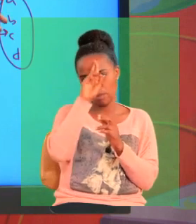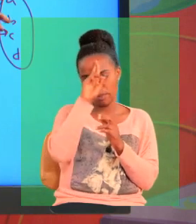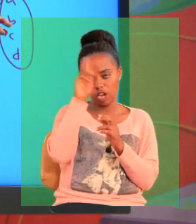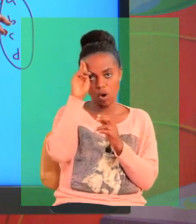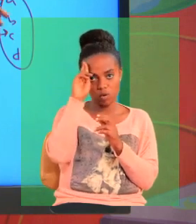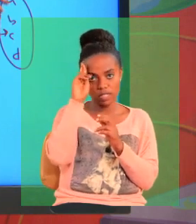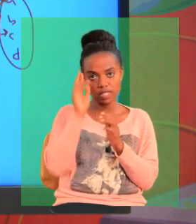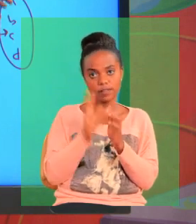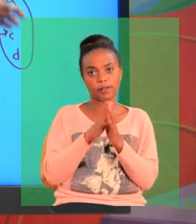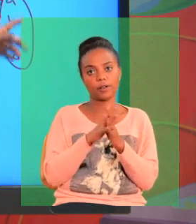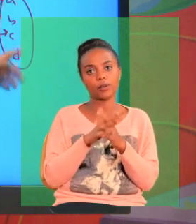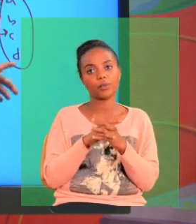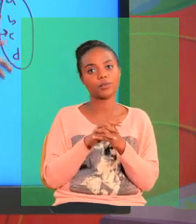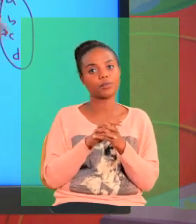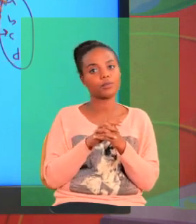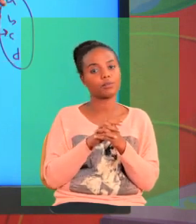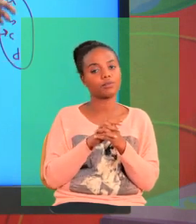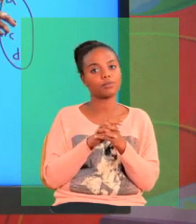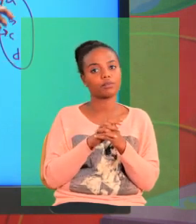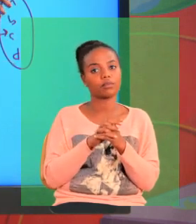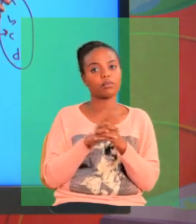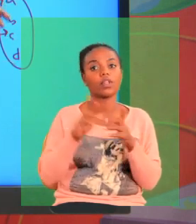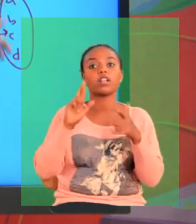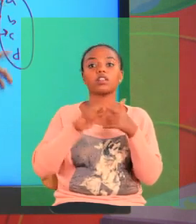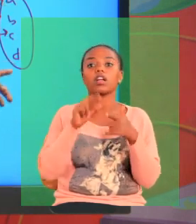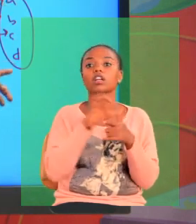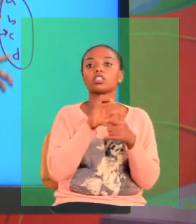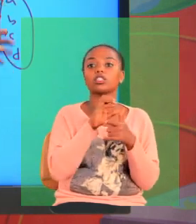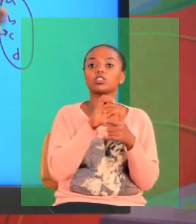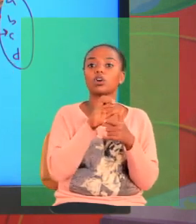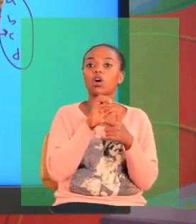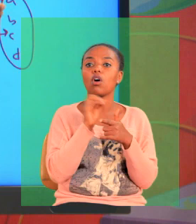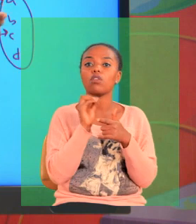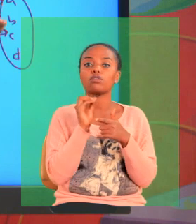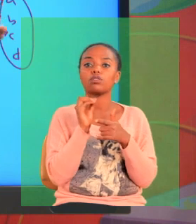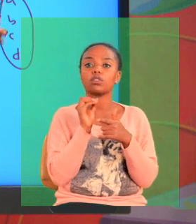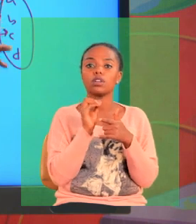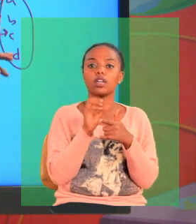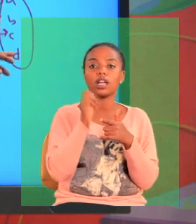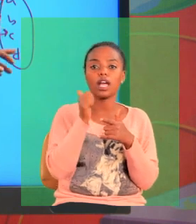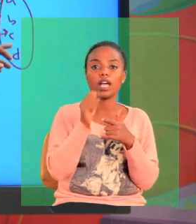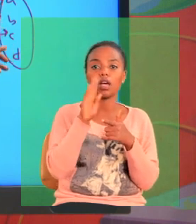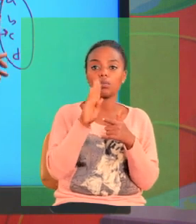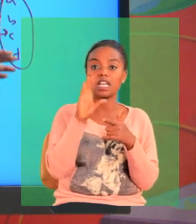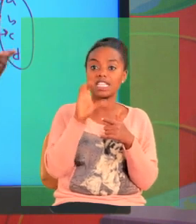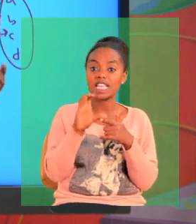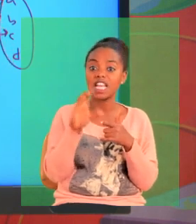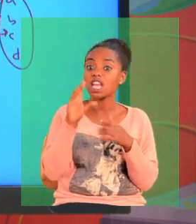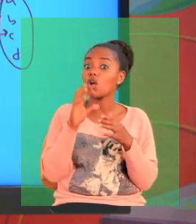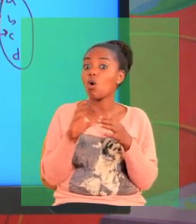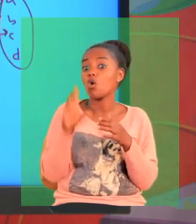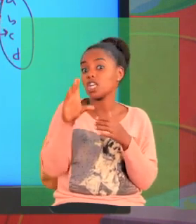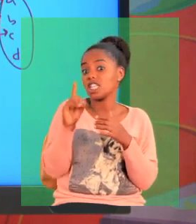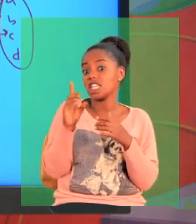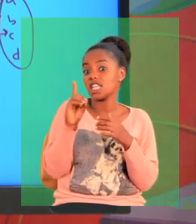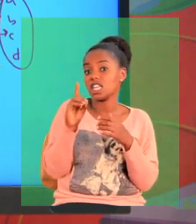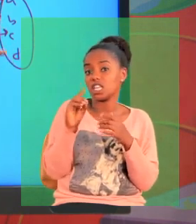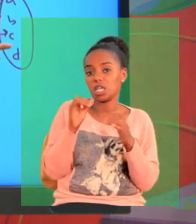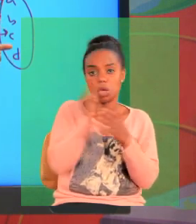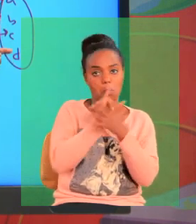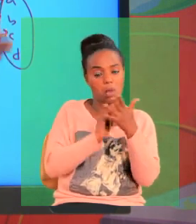because the range of f or it's not b, it is a, b, c only. D has no